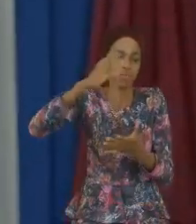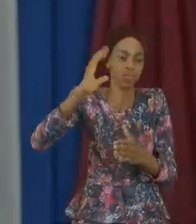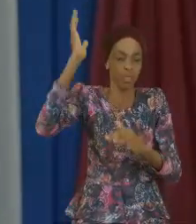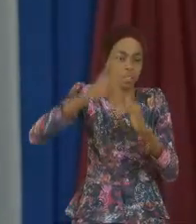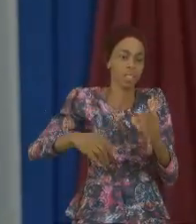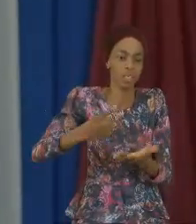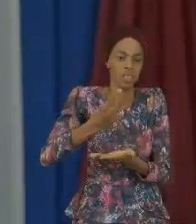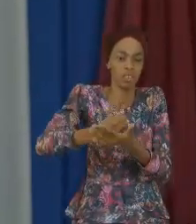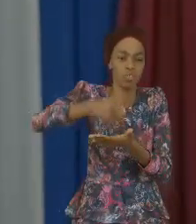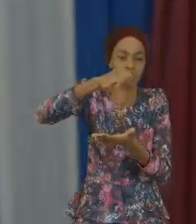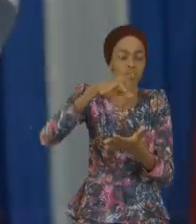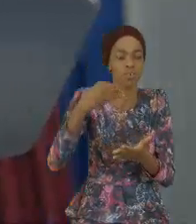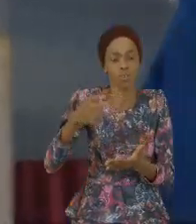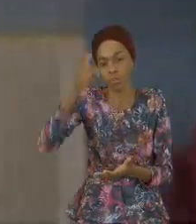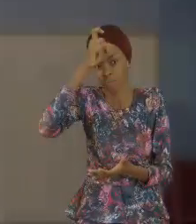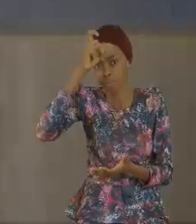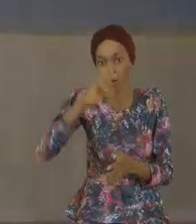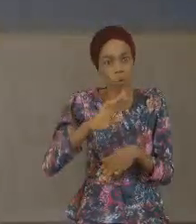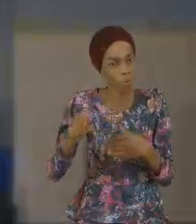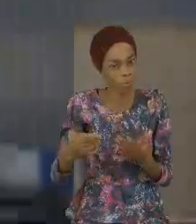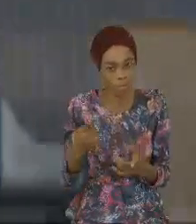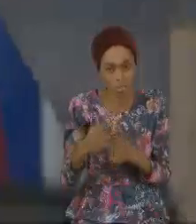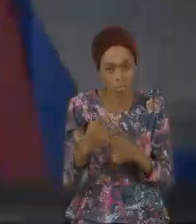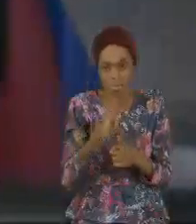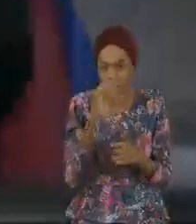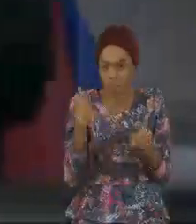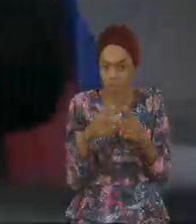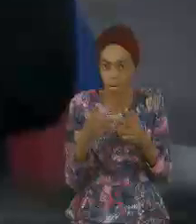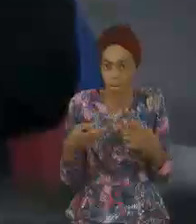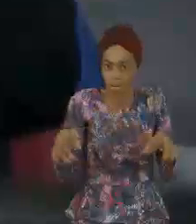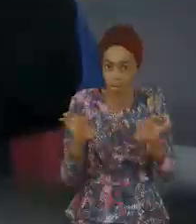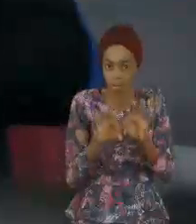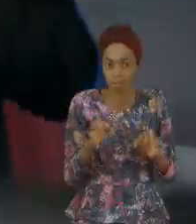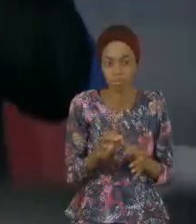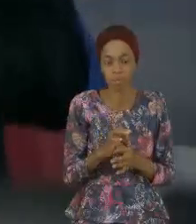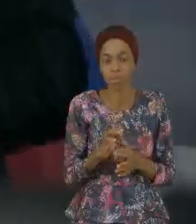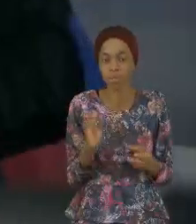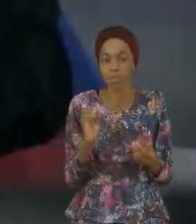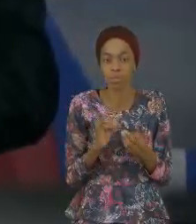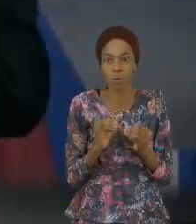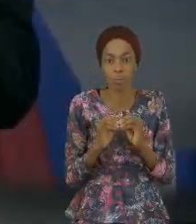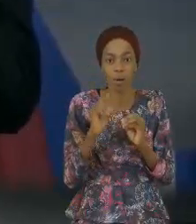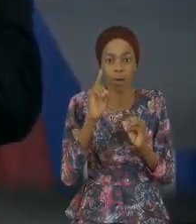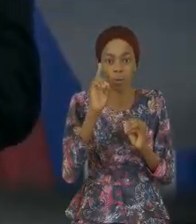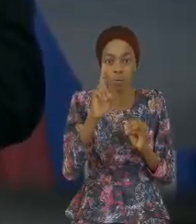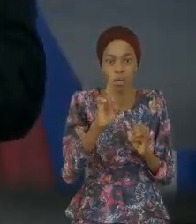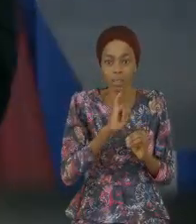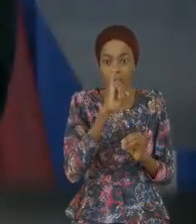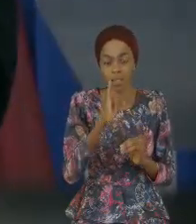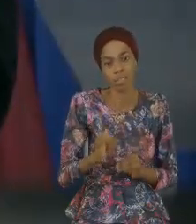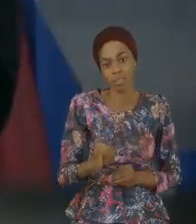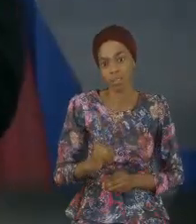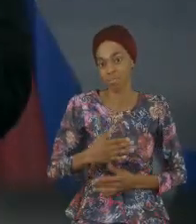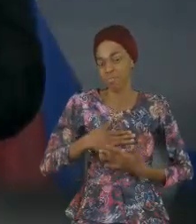Egypt. All these sentences are very important. On the one hand, the pleasures and the treasures